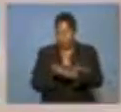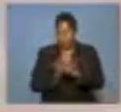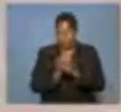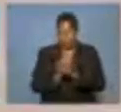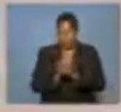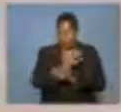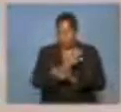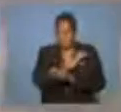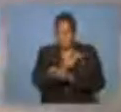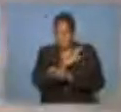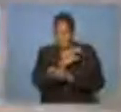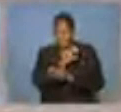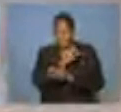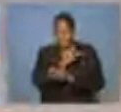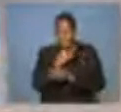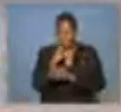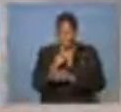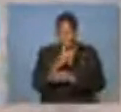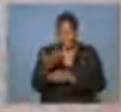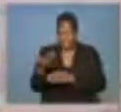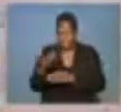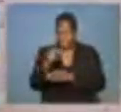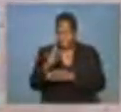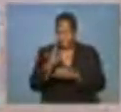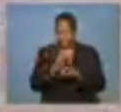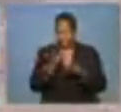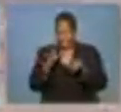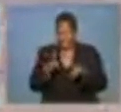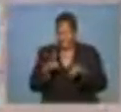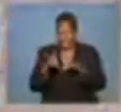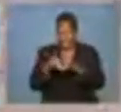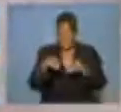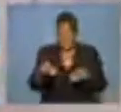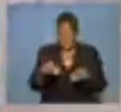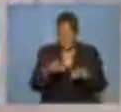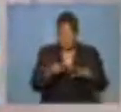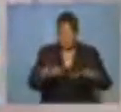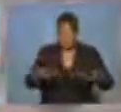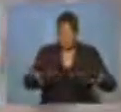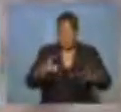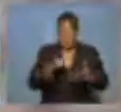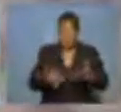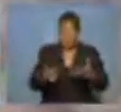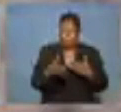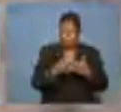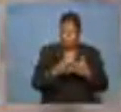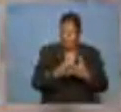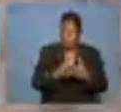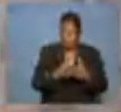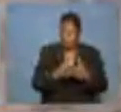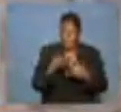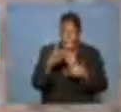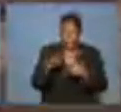Gary indicates that the one thing that needs to happen is the sand that was washed away needs to be replaced following